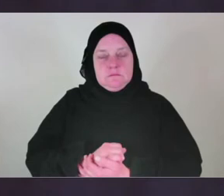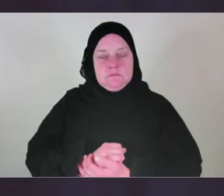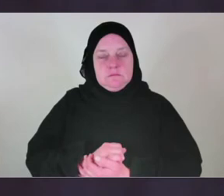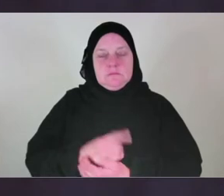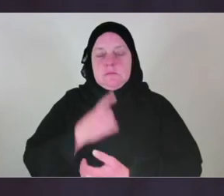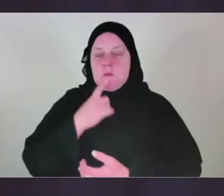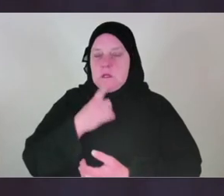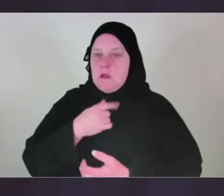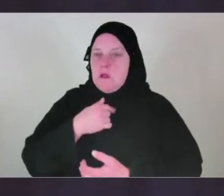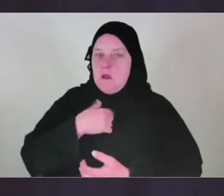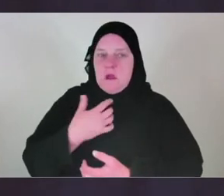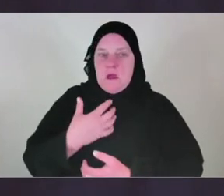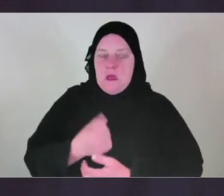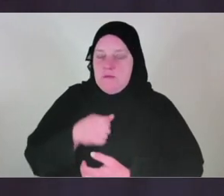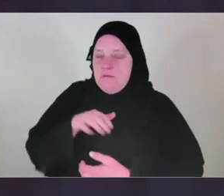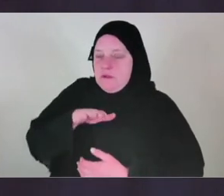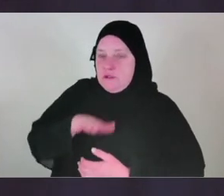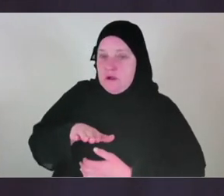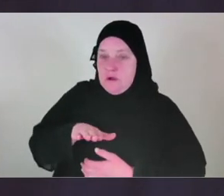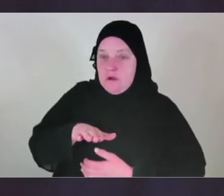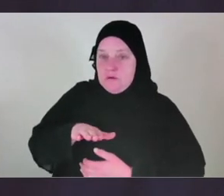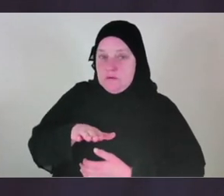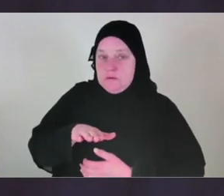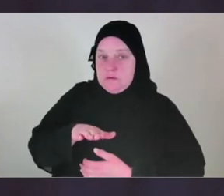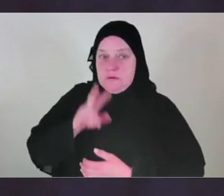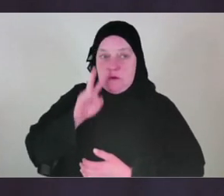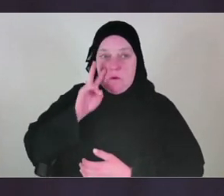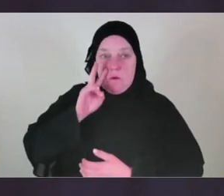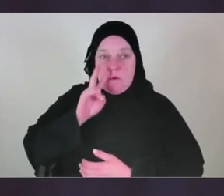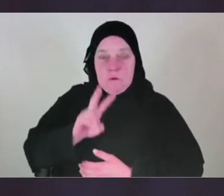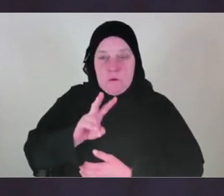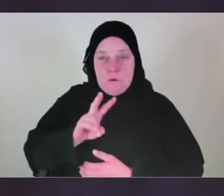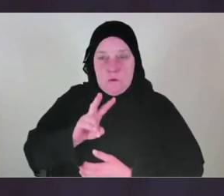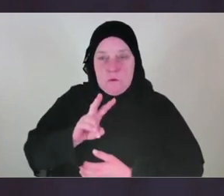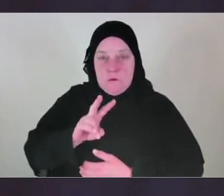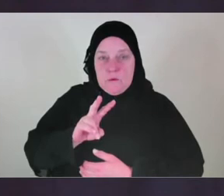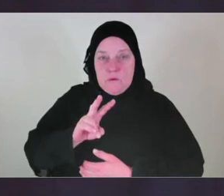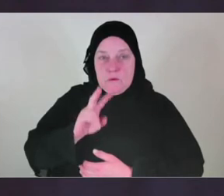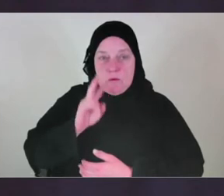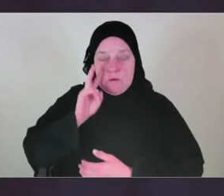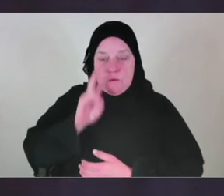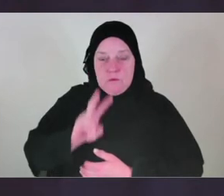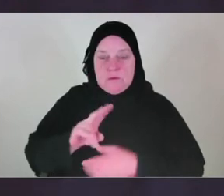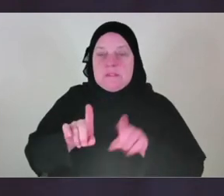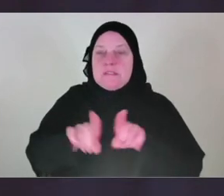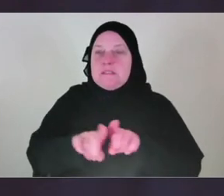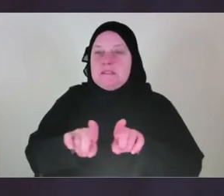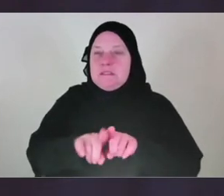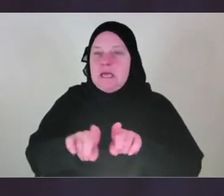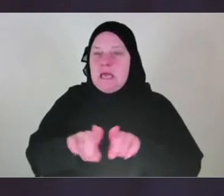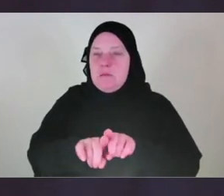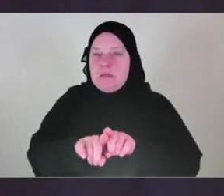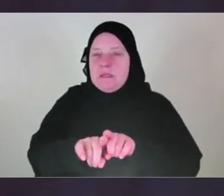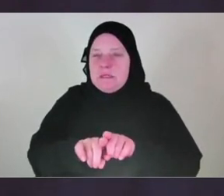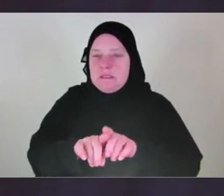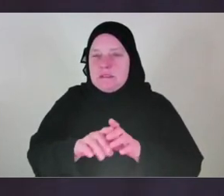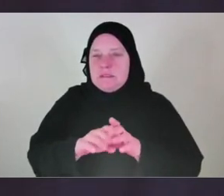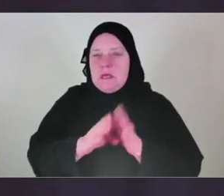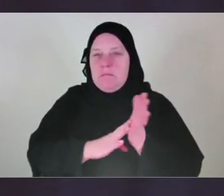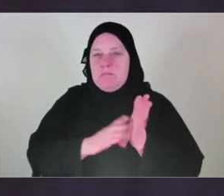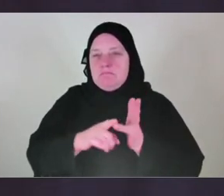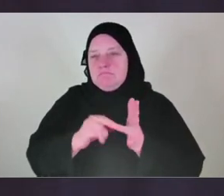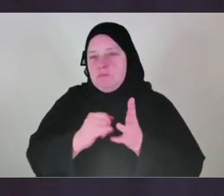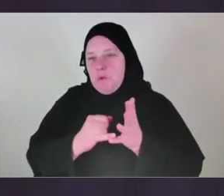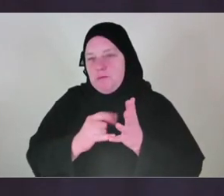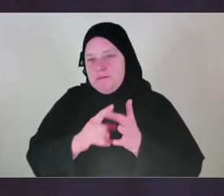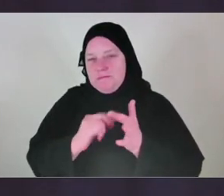that looks like Musa, the one that split the sea. And he says,